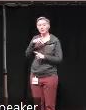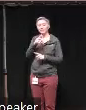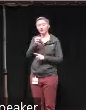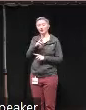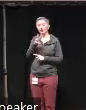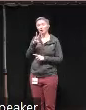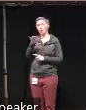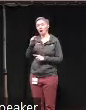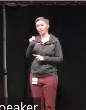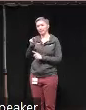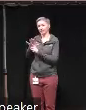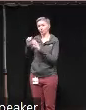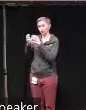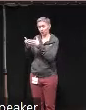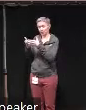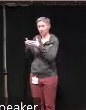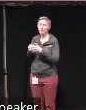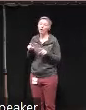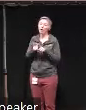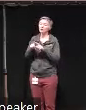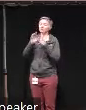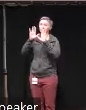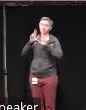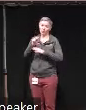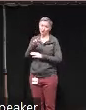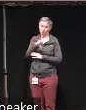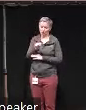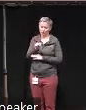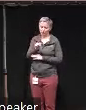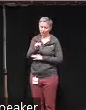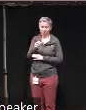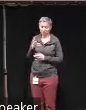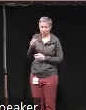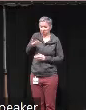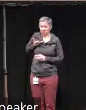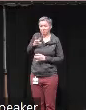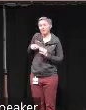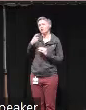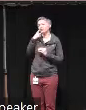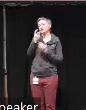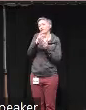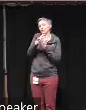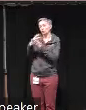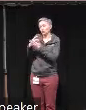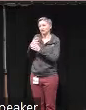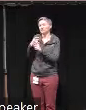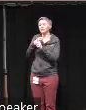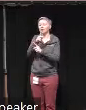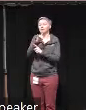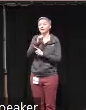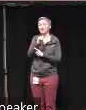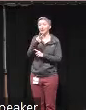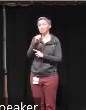group, as well as excellent news that we have heard about recent reviews from Kim Van